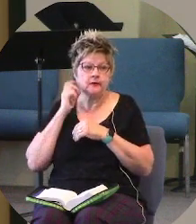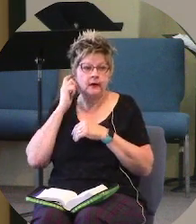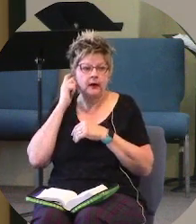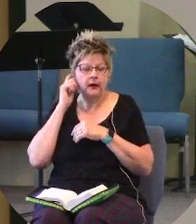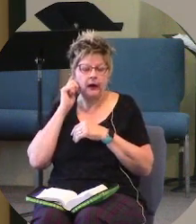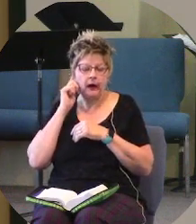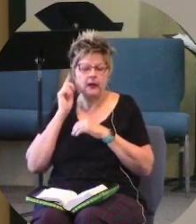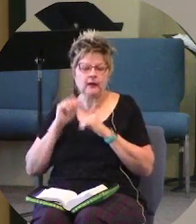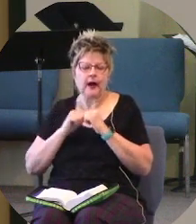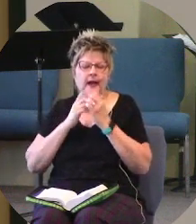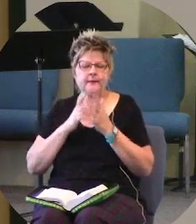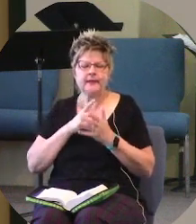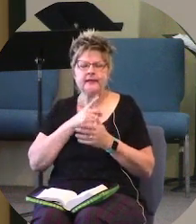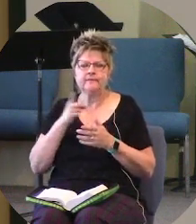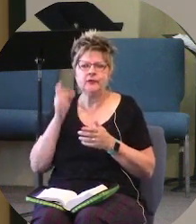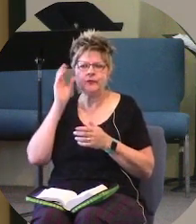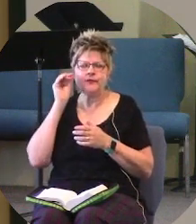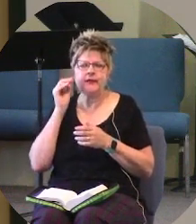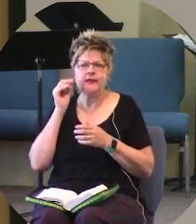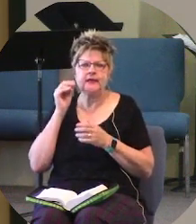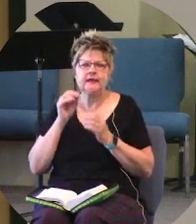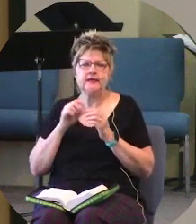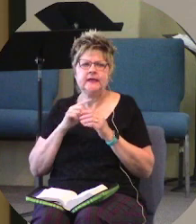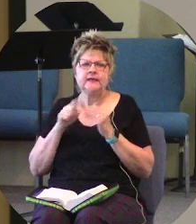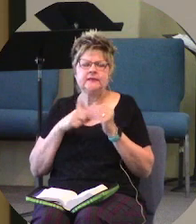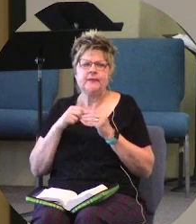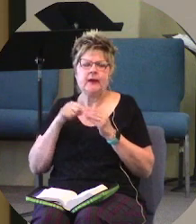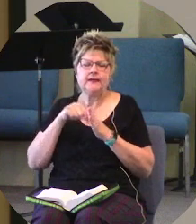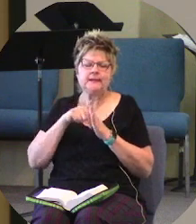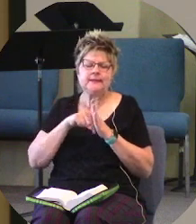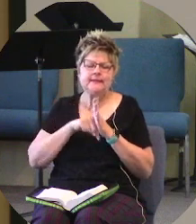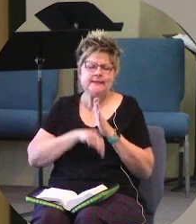How many of you think it's about a deeper walk with God?